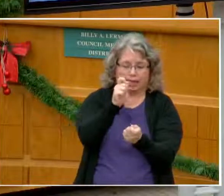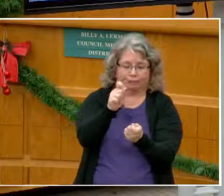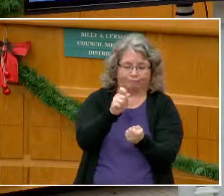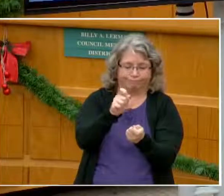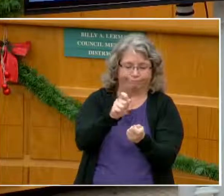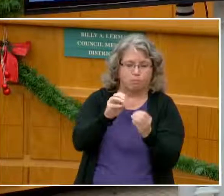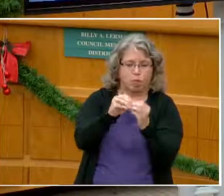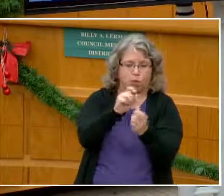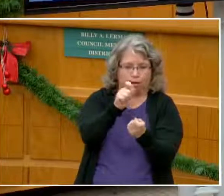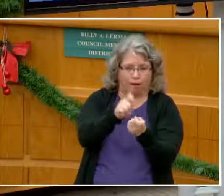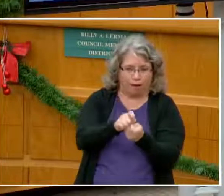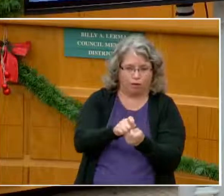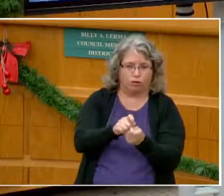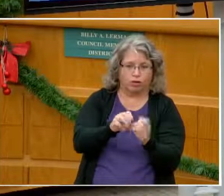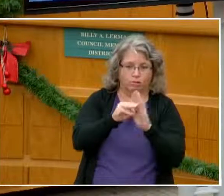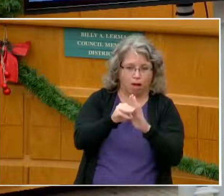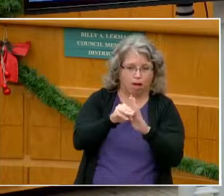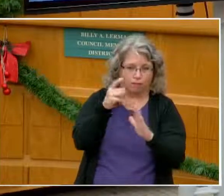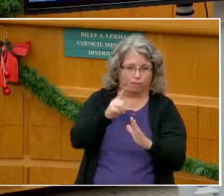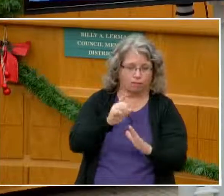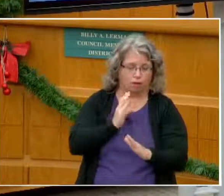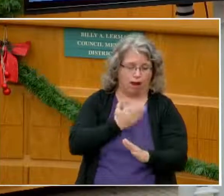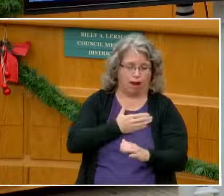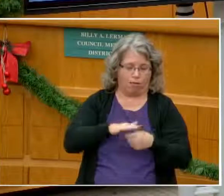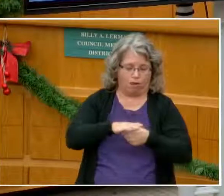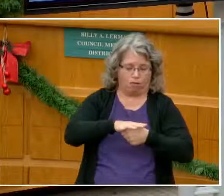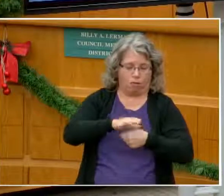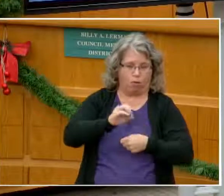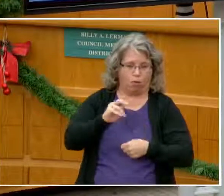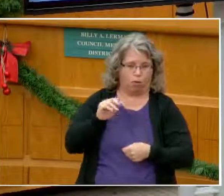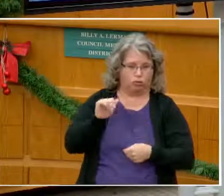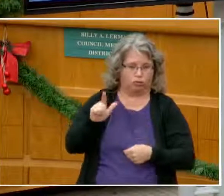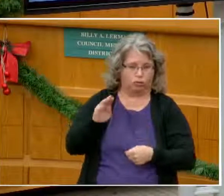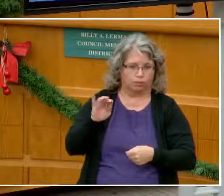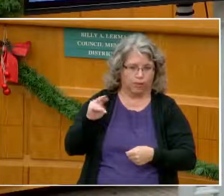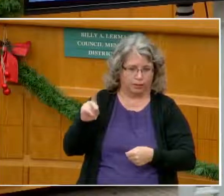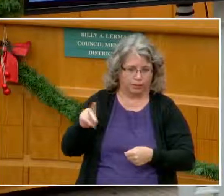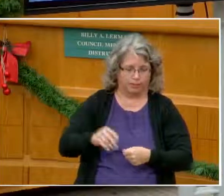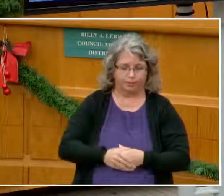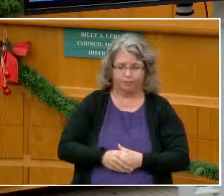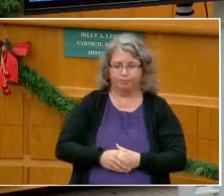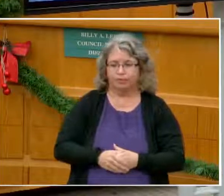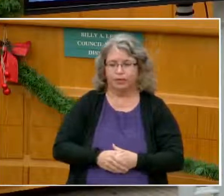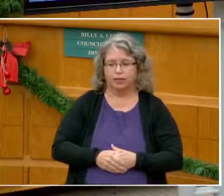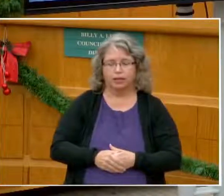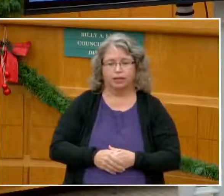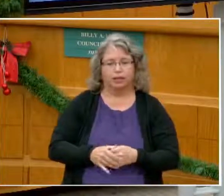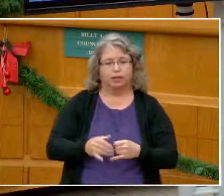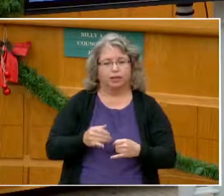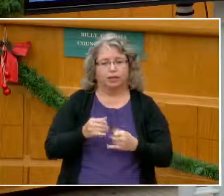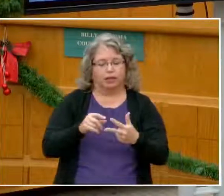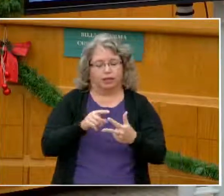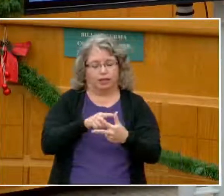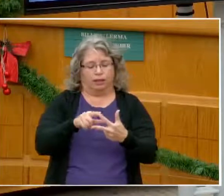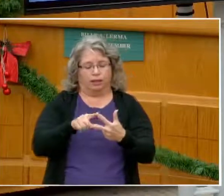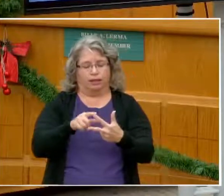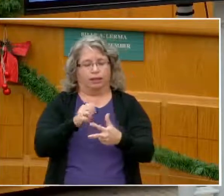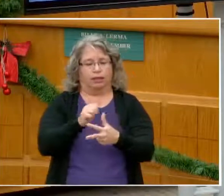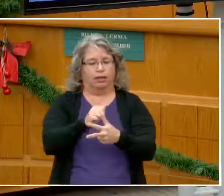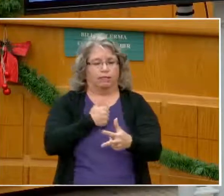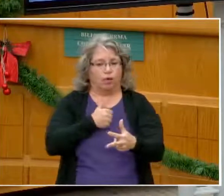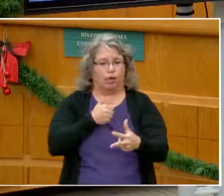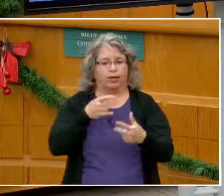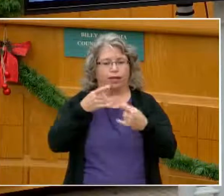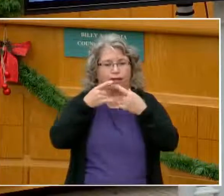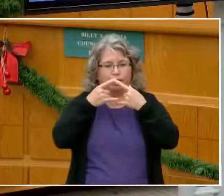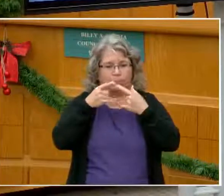certain projection on hospitalizations. And last of all, avoid mask vax. And if you're